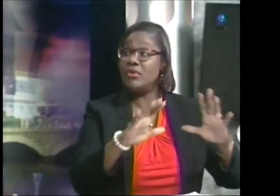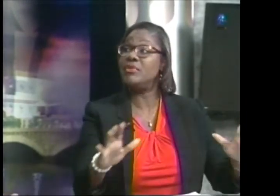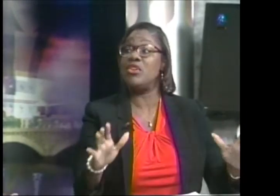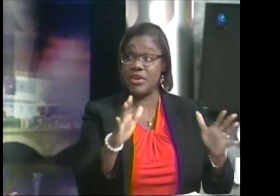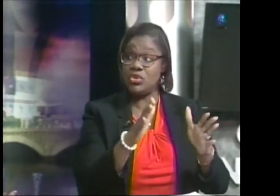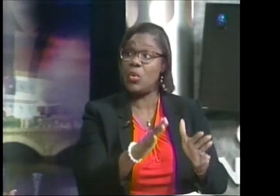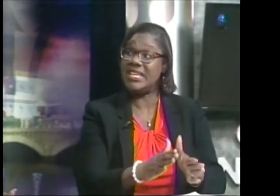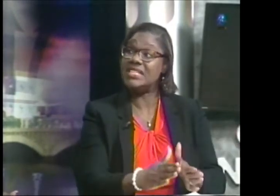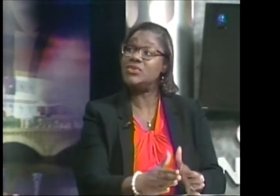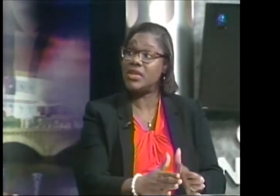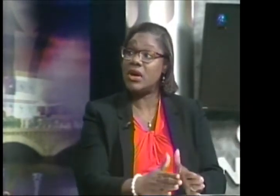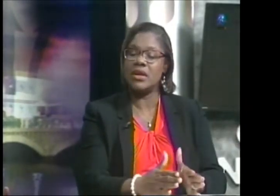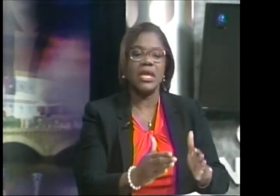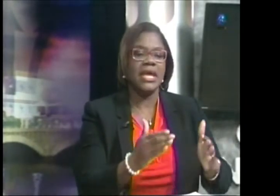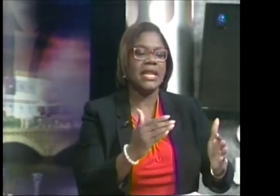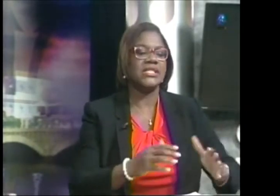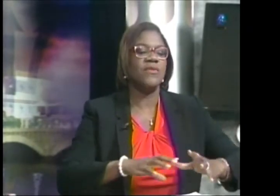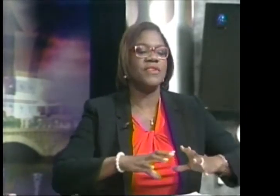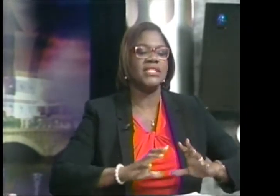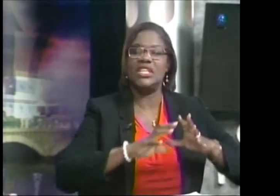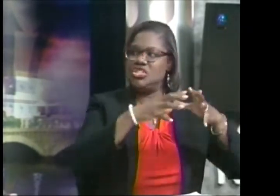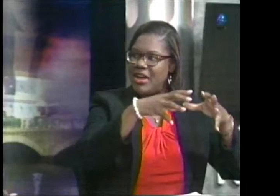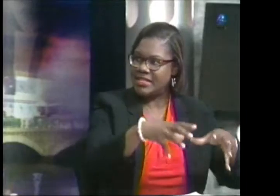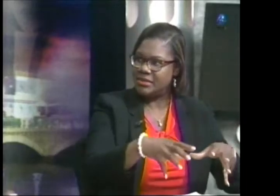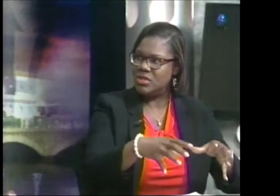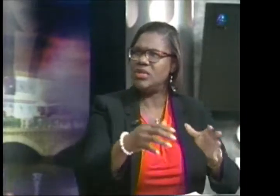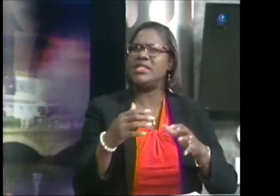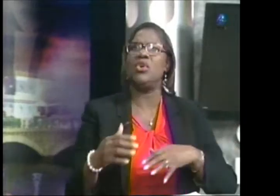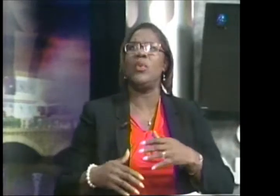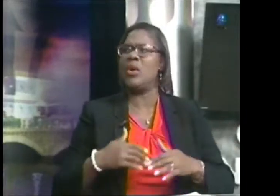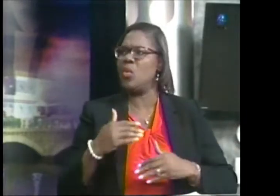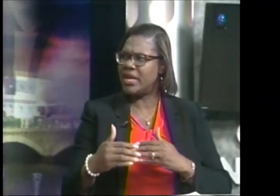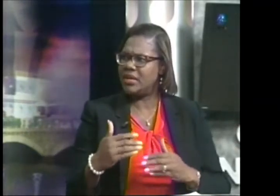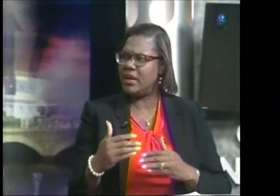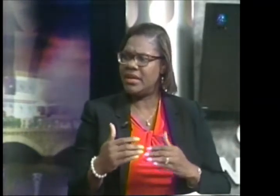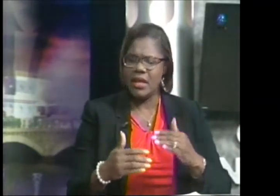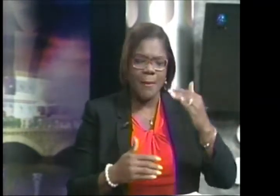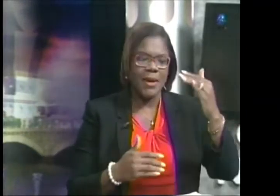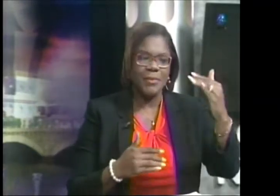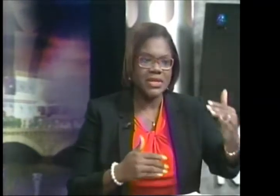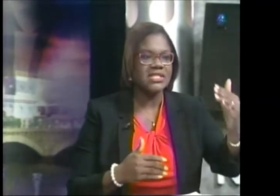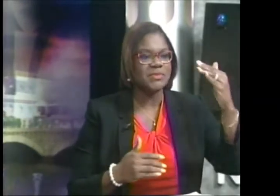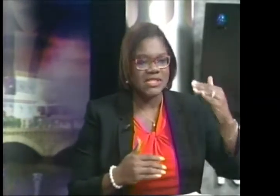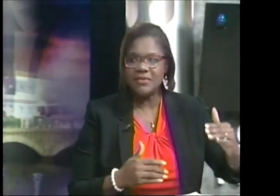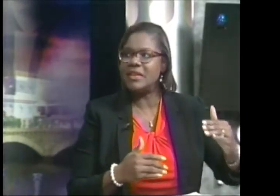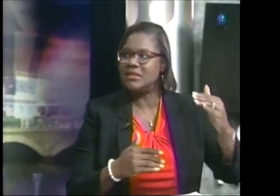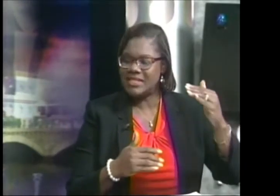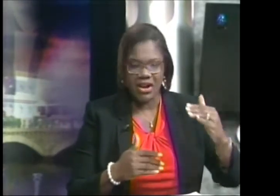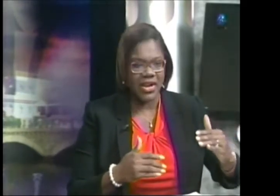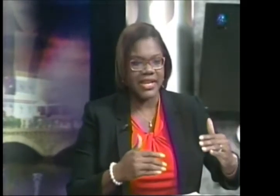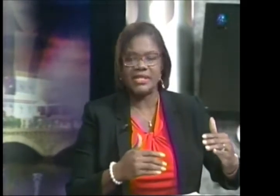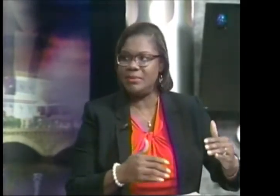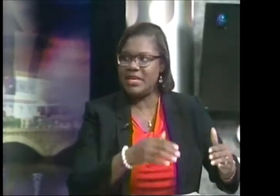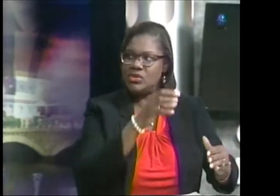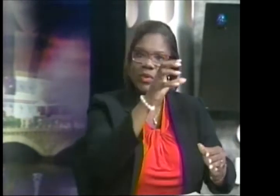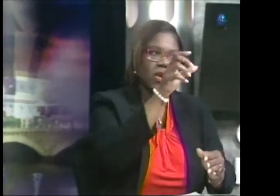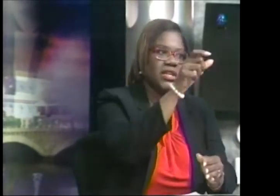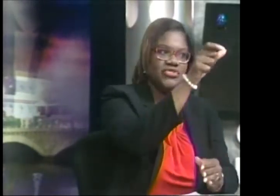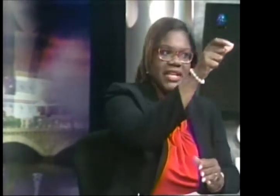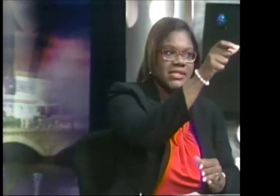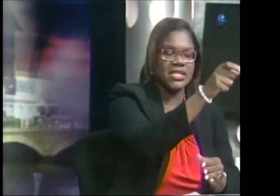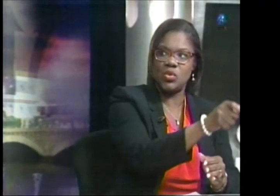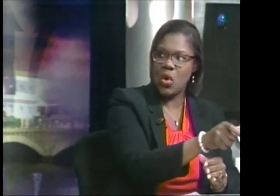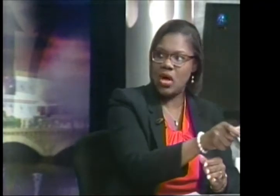we already know what the issues are. It is now for us to address them. And don't say, oh, we are working on it, but put specific targets in place. So we